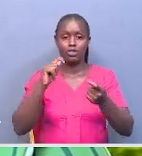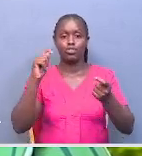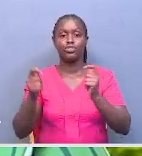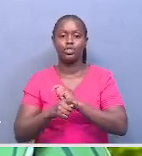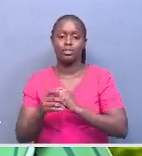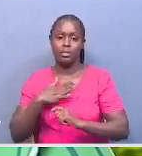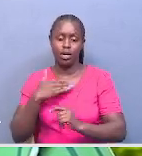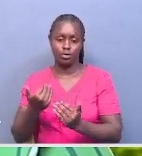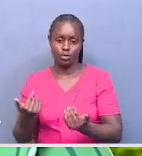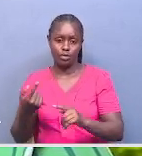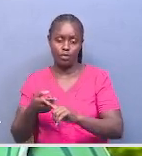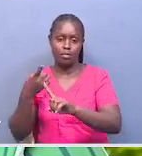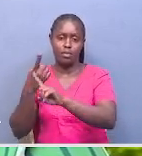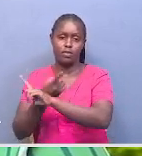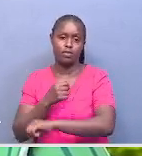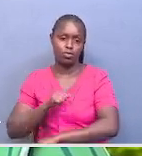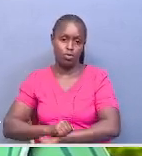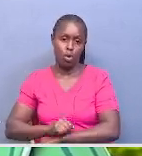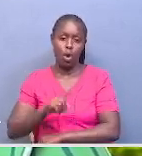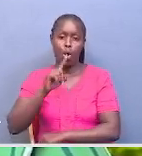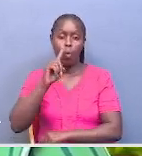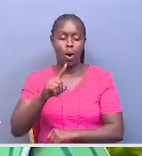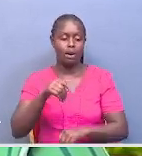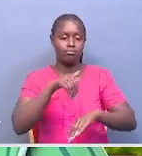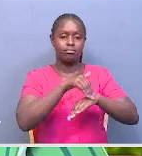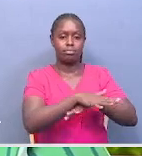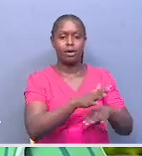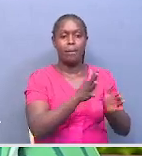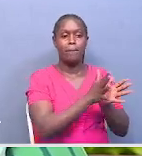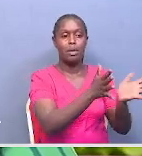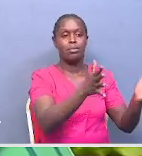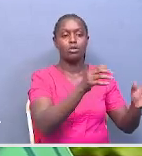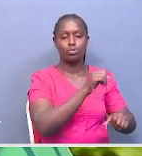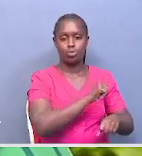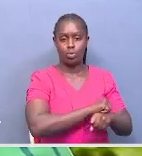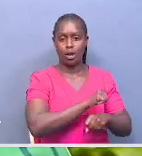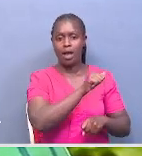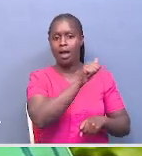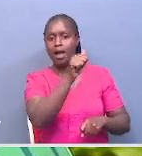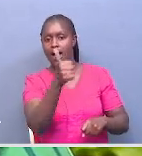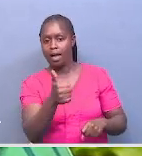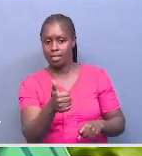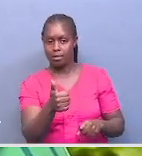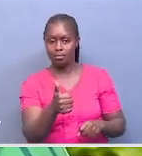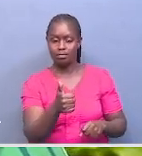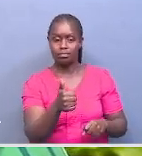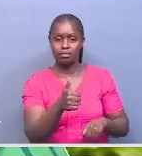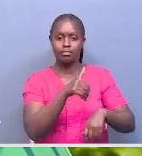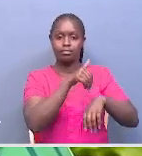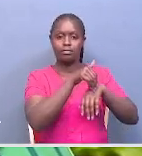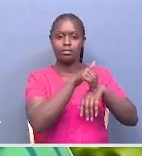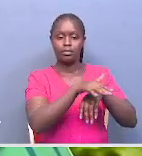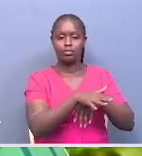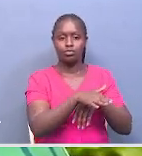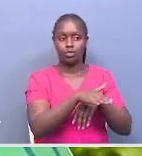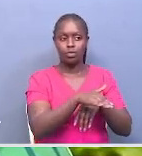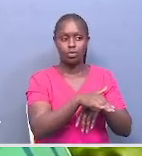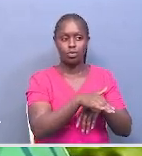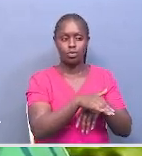different schools. One went to a public school, the firstborn, and the other one went to